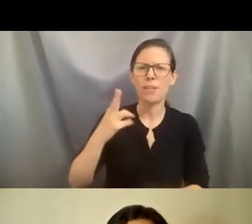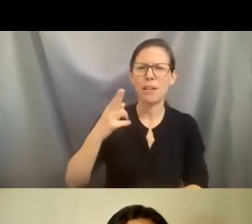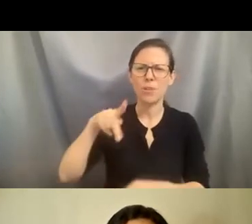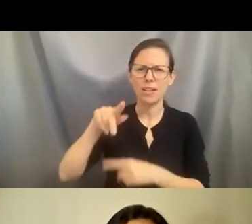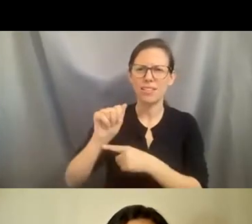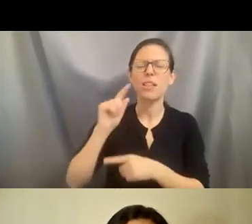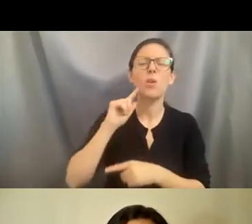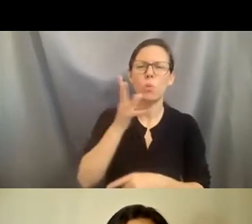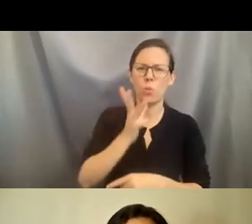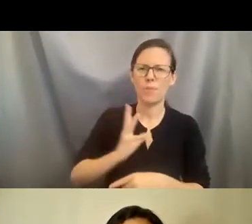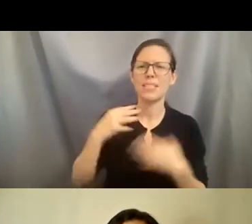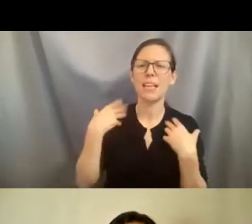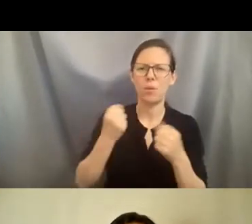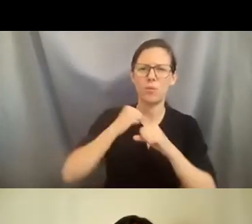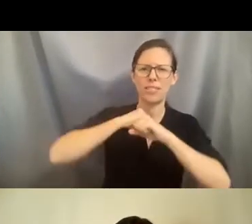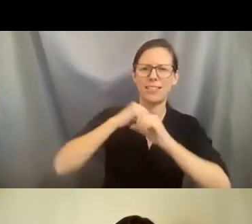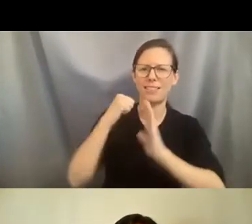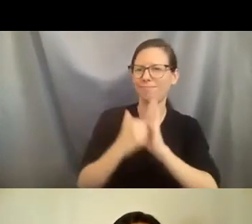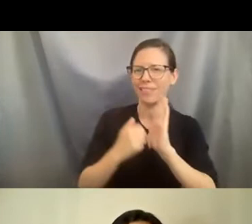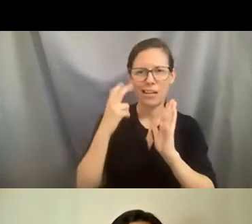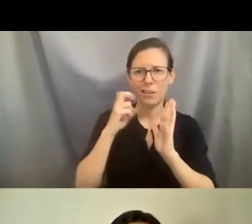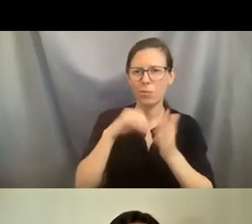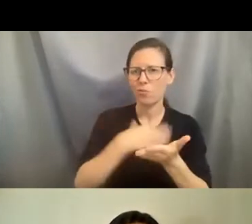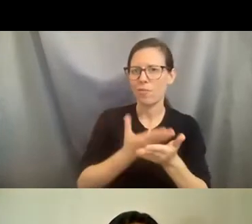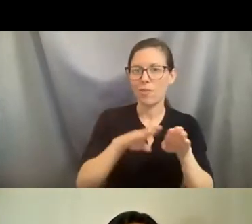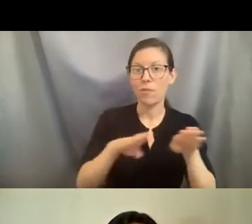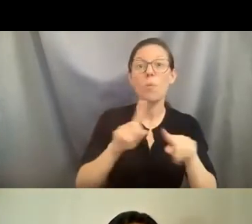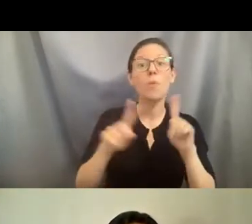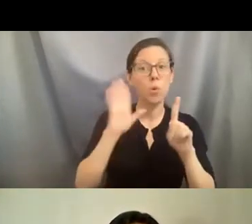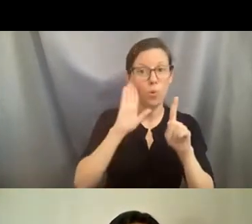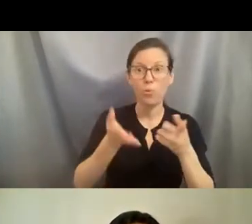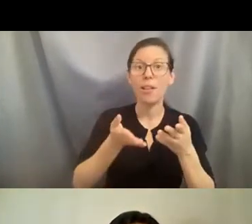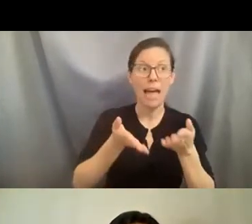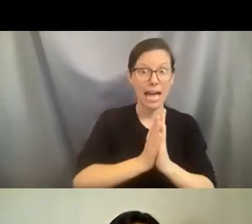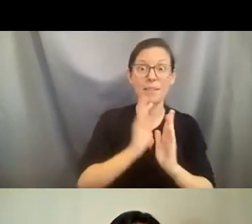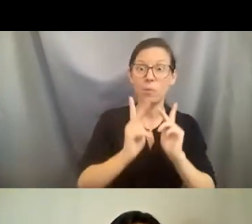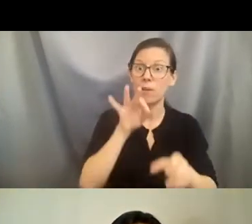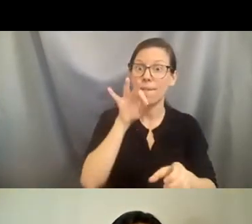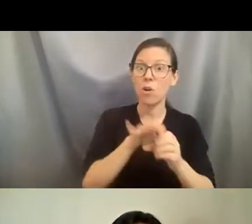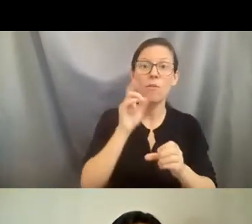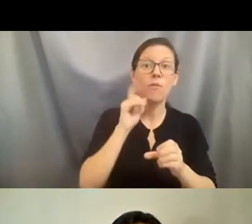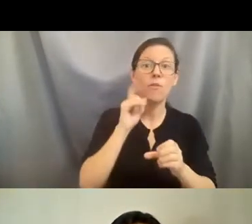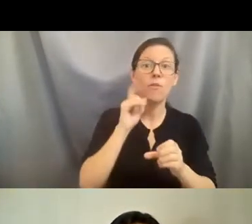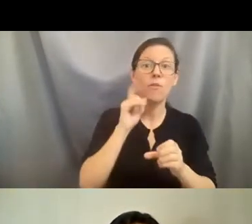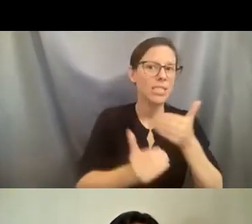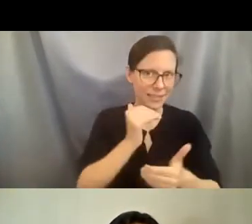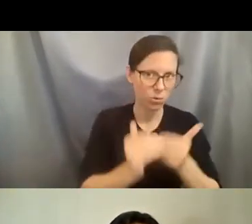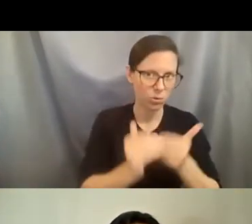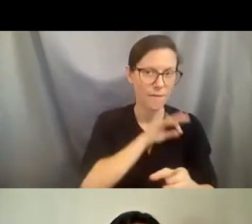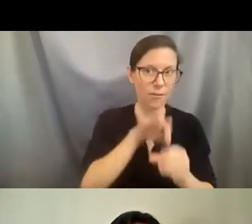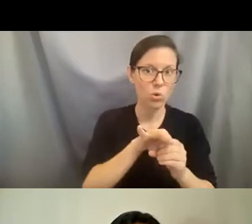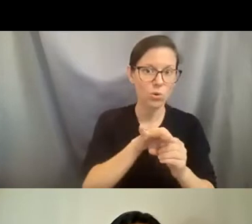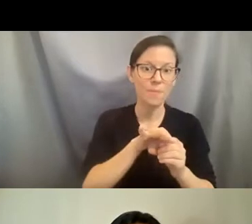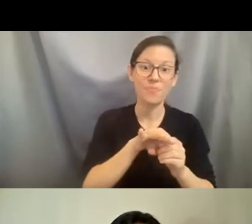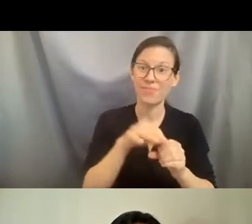won't get that actually to the floor, but we'll have people voting on that procedural vote, and I think we need to